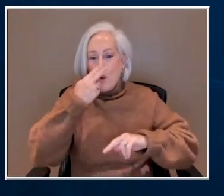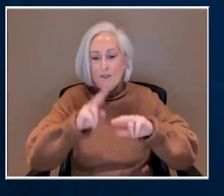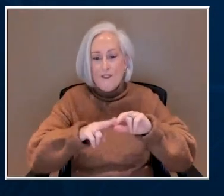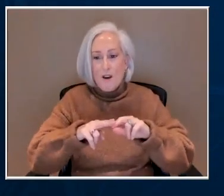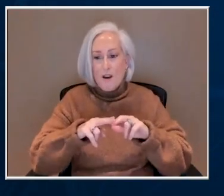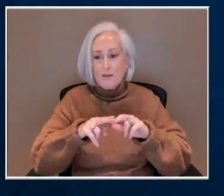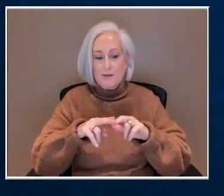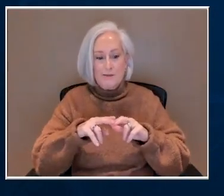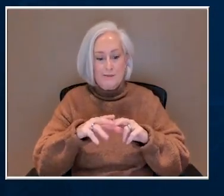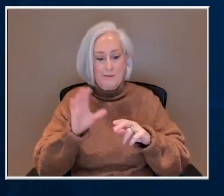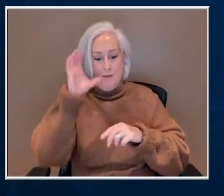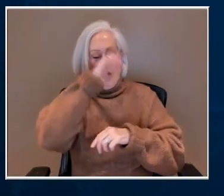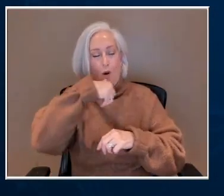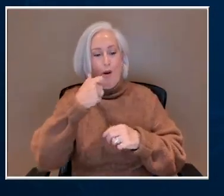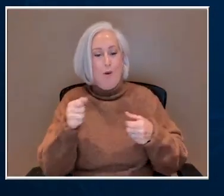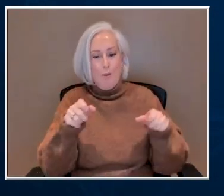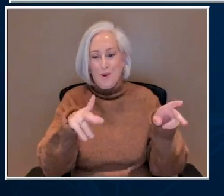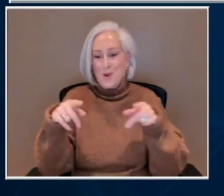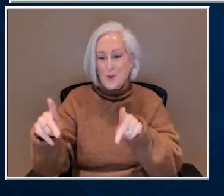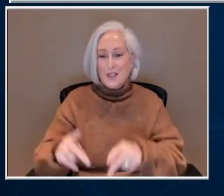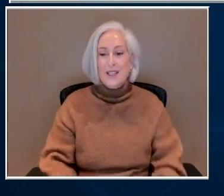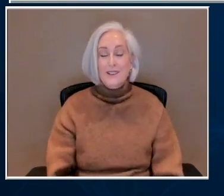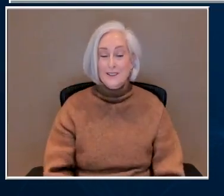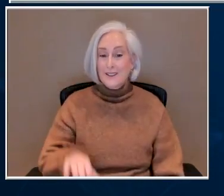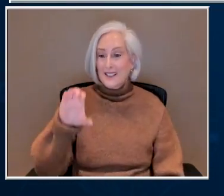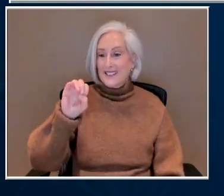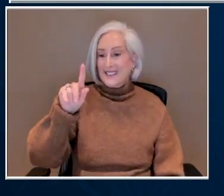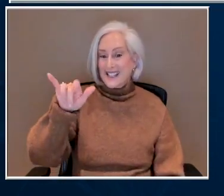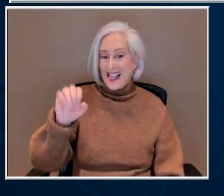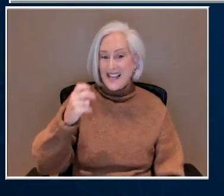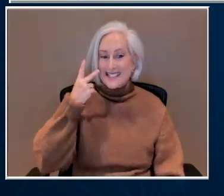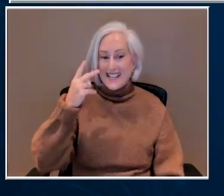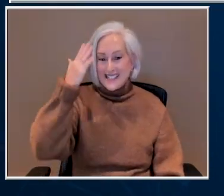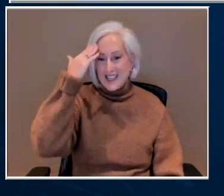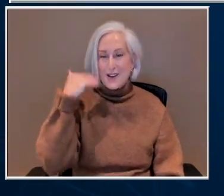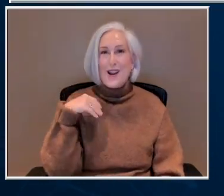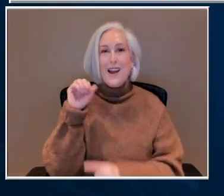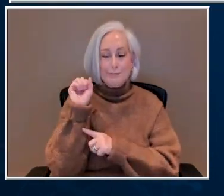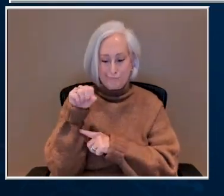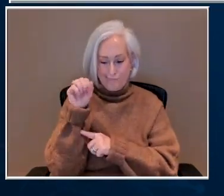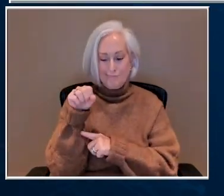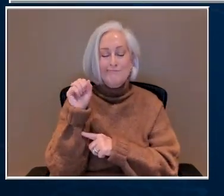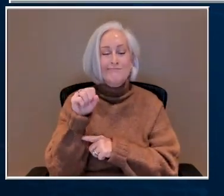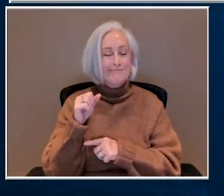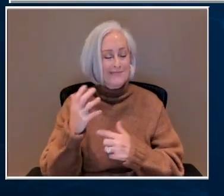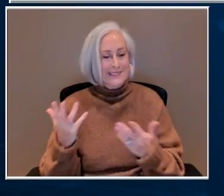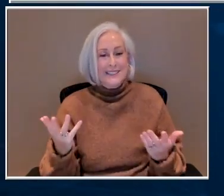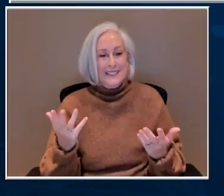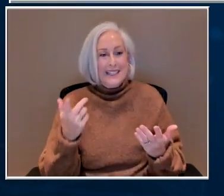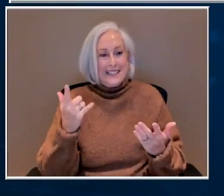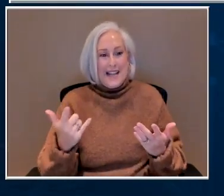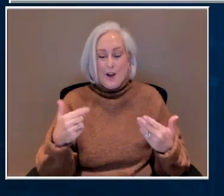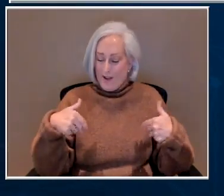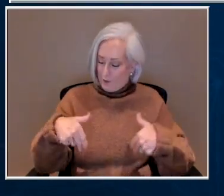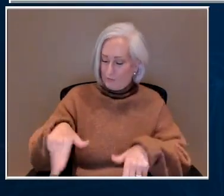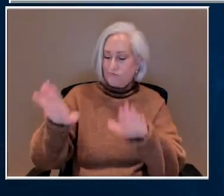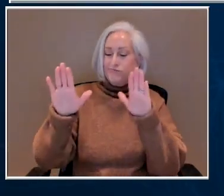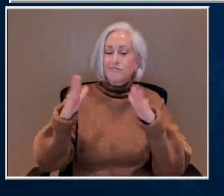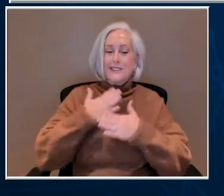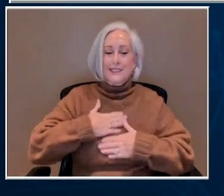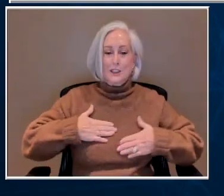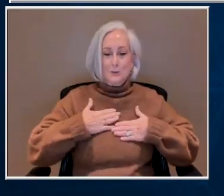like that. Celeste, I see you shaking your head. What's it like having to Yeah. just kind of let him go now and experience life?